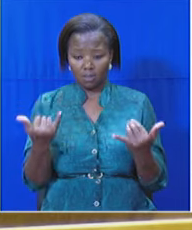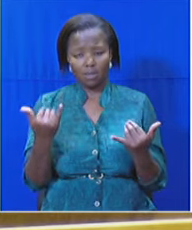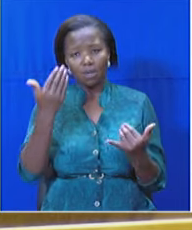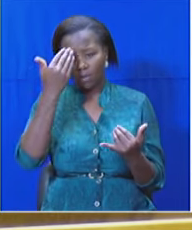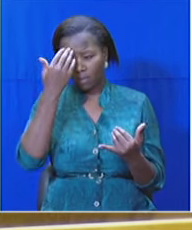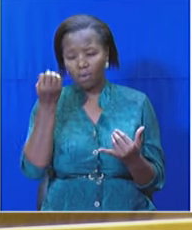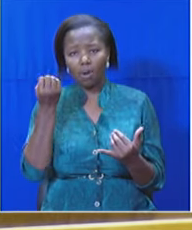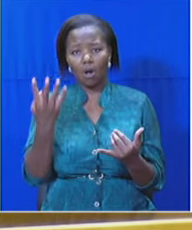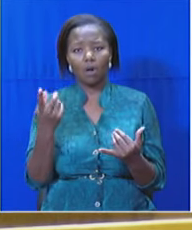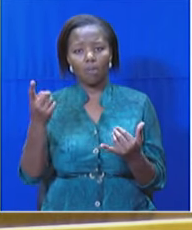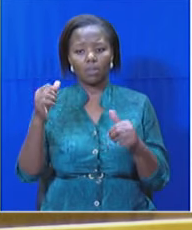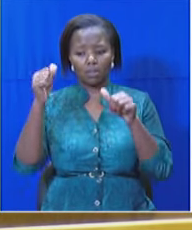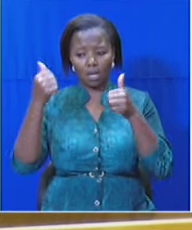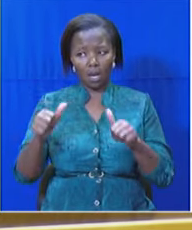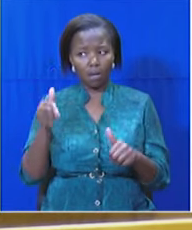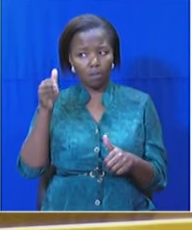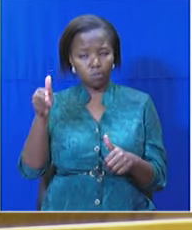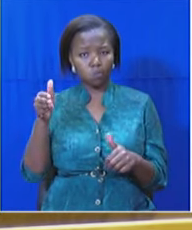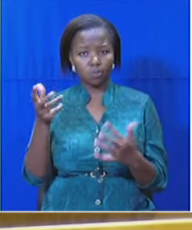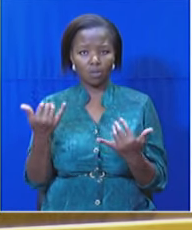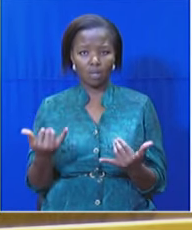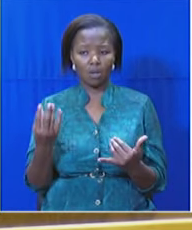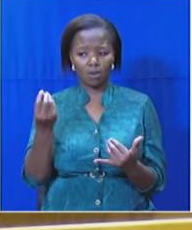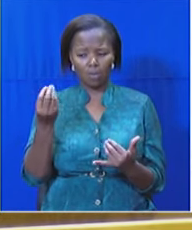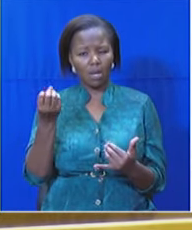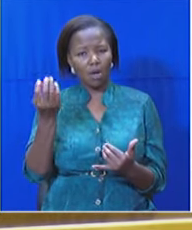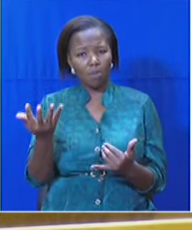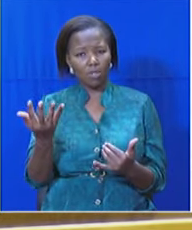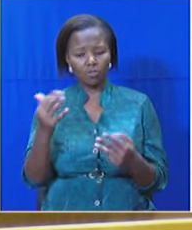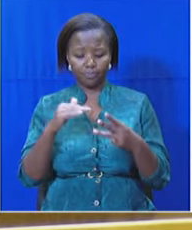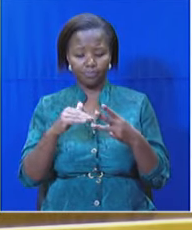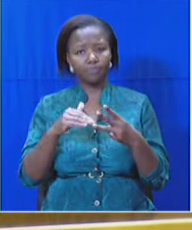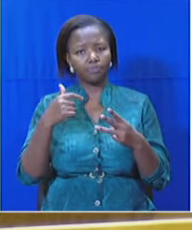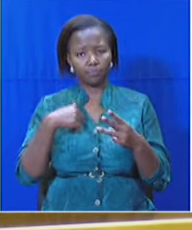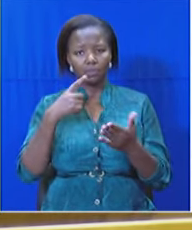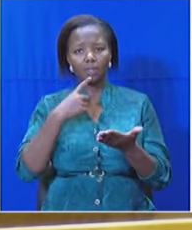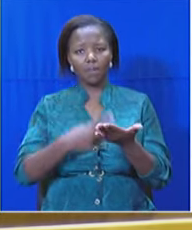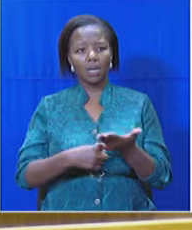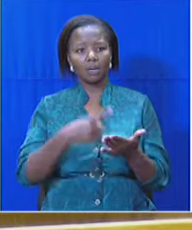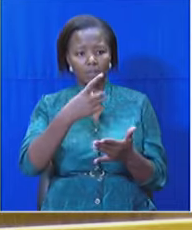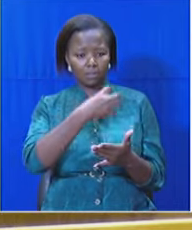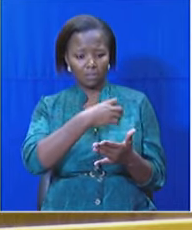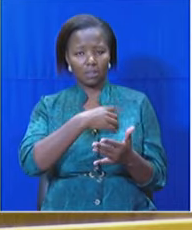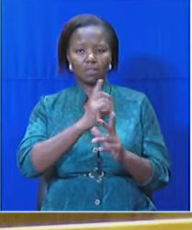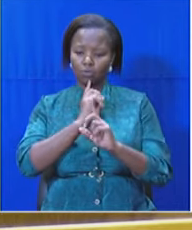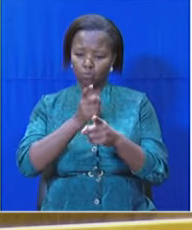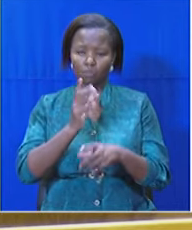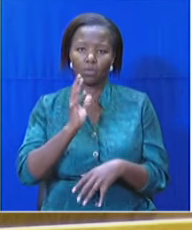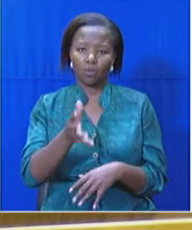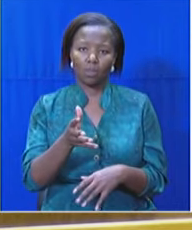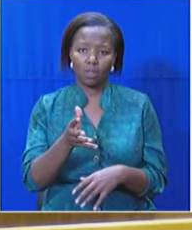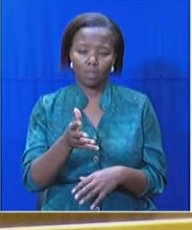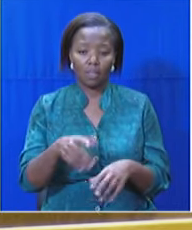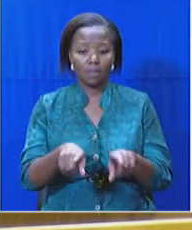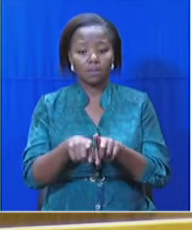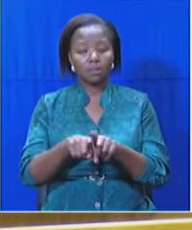lapha. Ngiyakholwa ukuthi uMinister uzophendula, ngiyambona uMinister ophendulayo. I call upon the Minister to